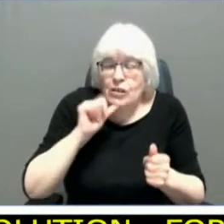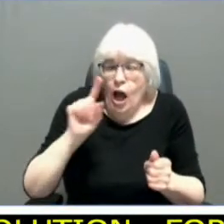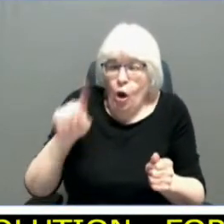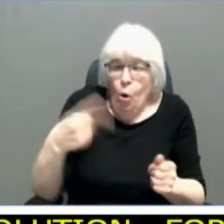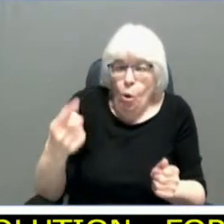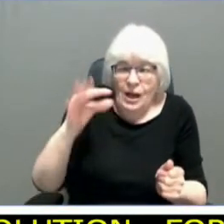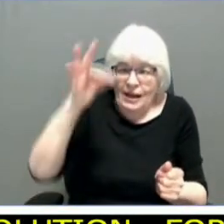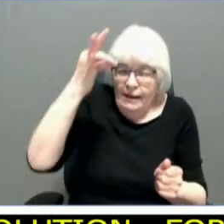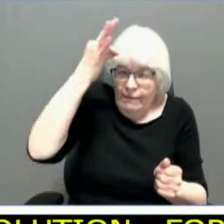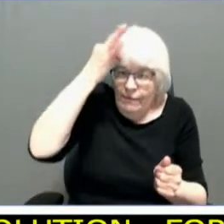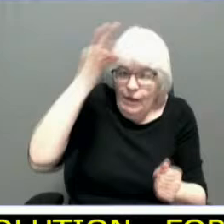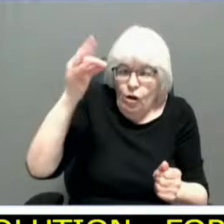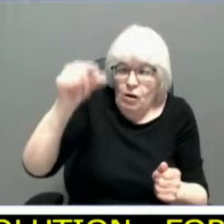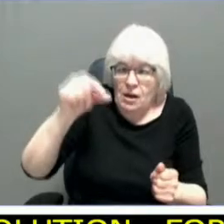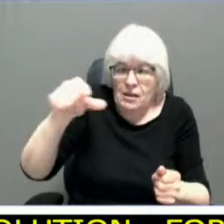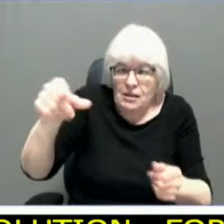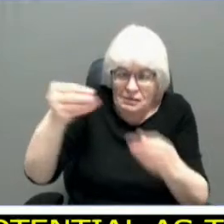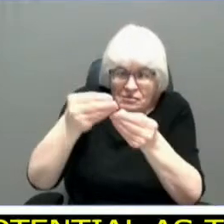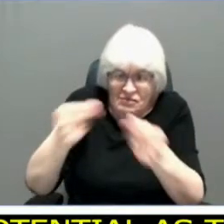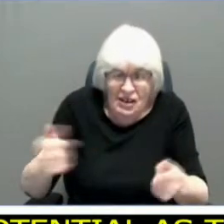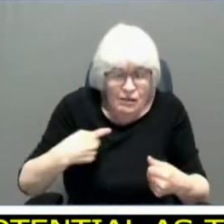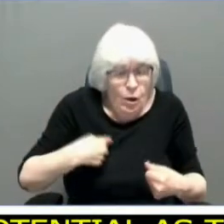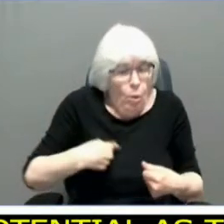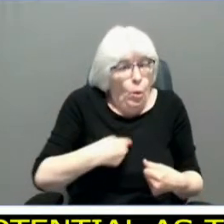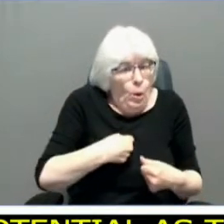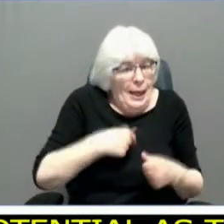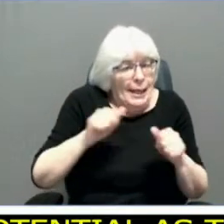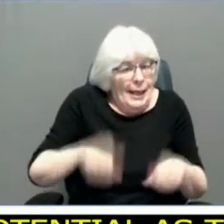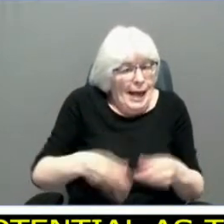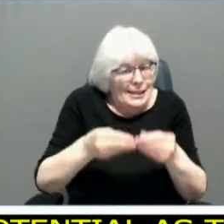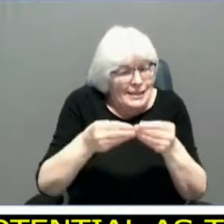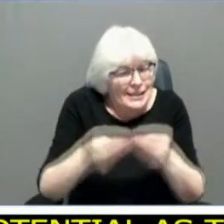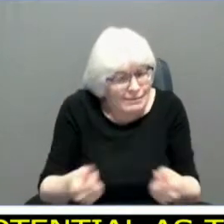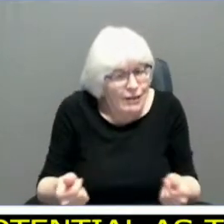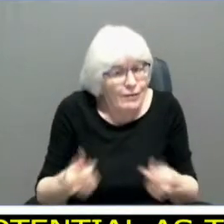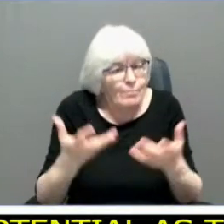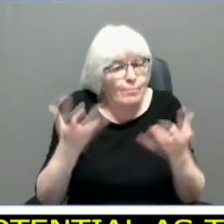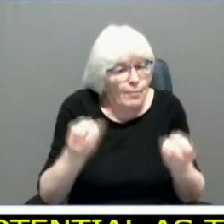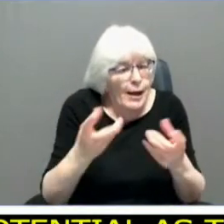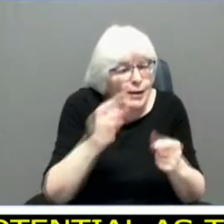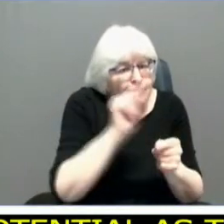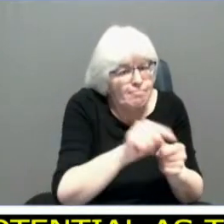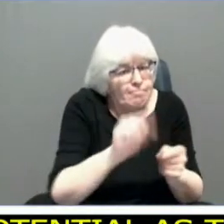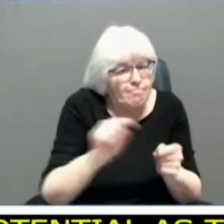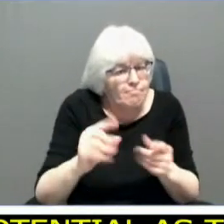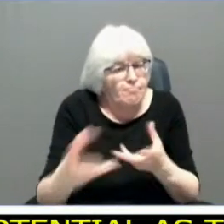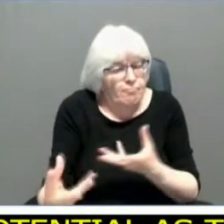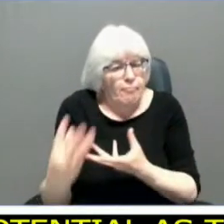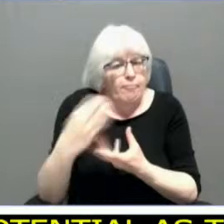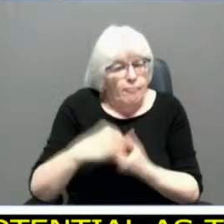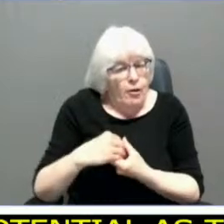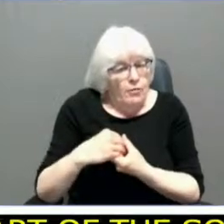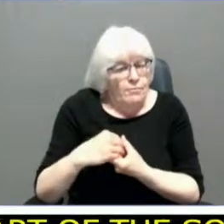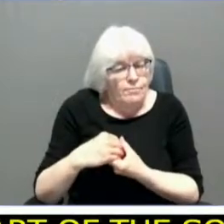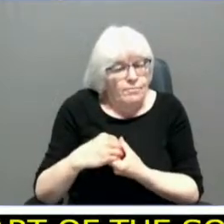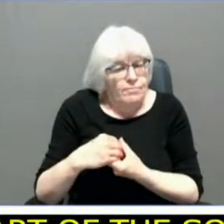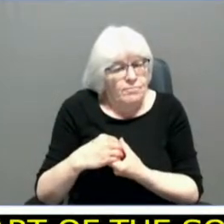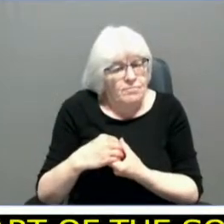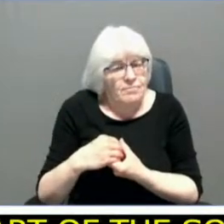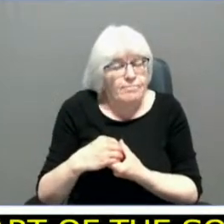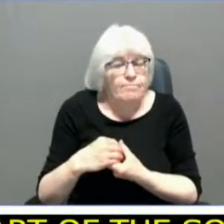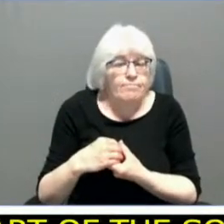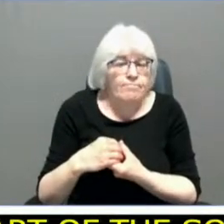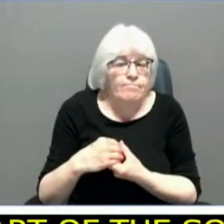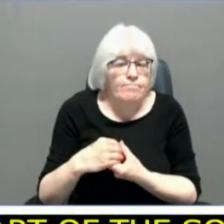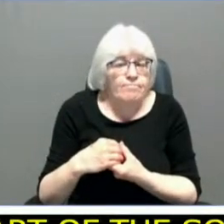significant player here, and we need multiple sources into this system to meet our energy needs. And I think that's what